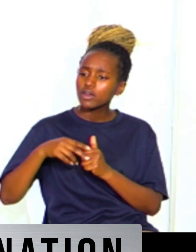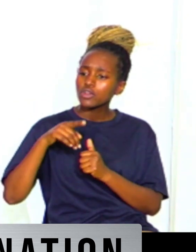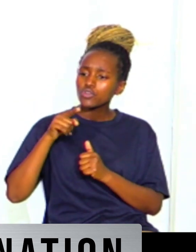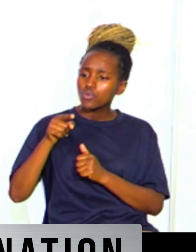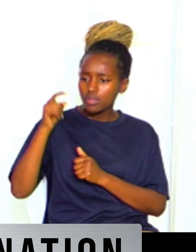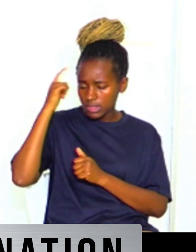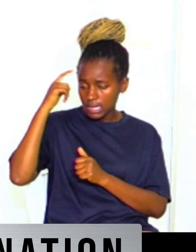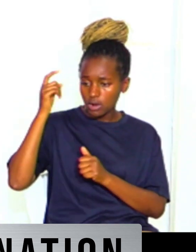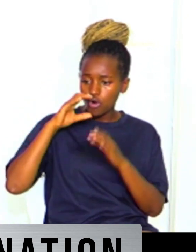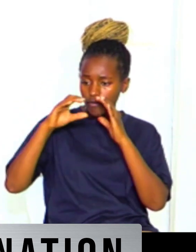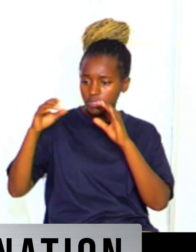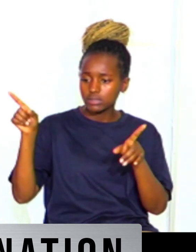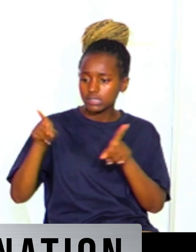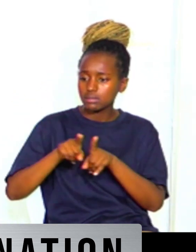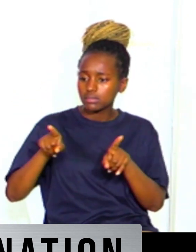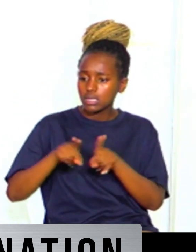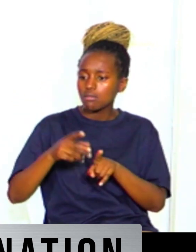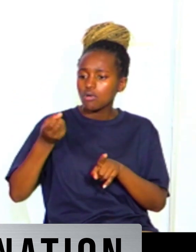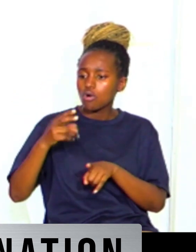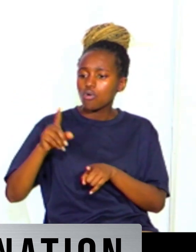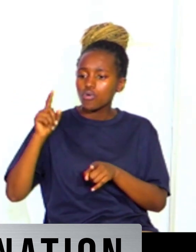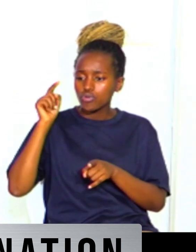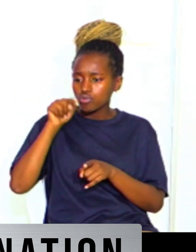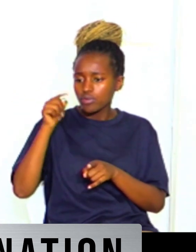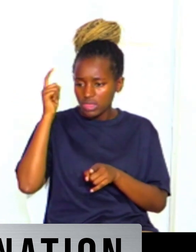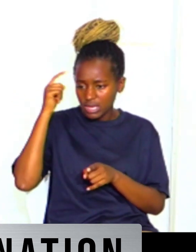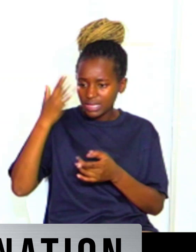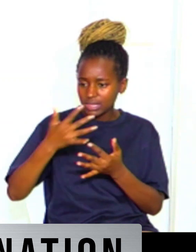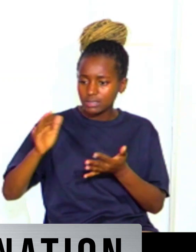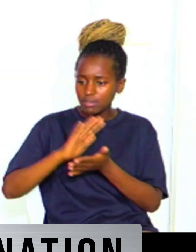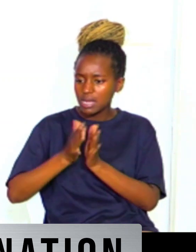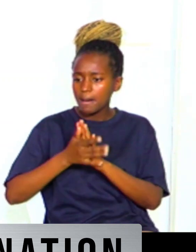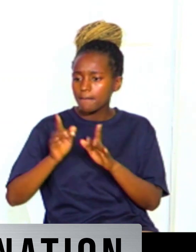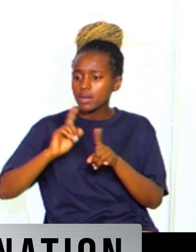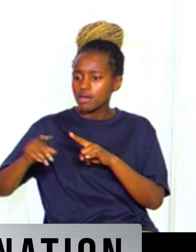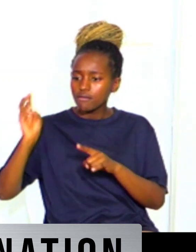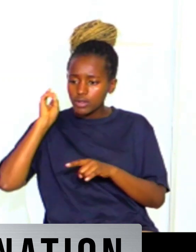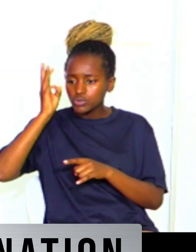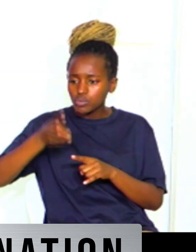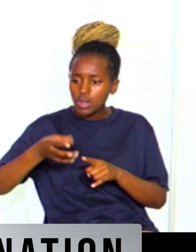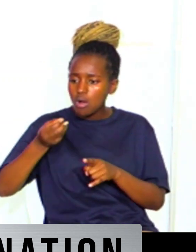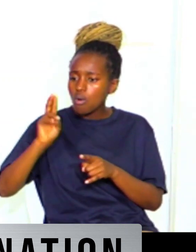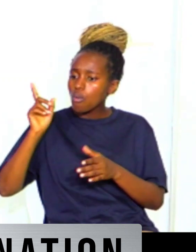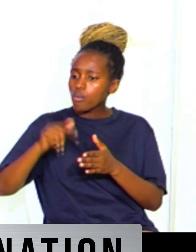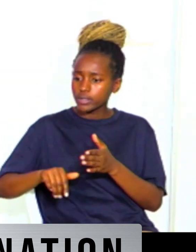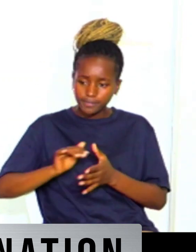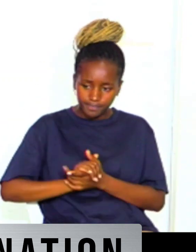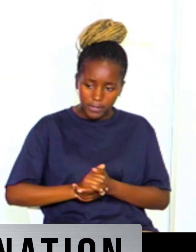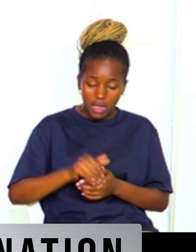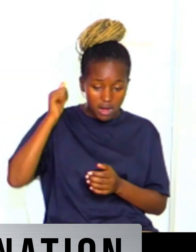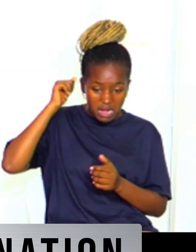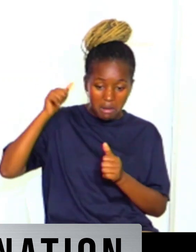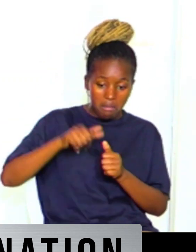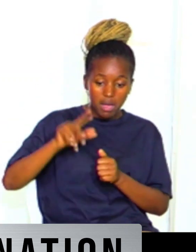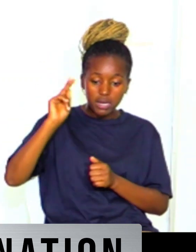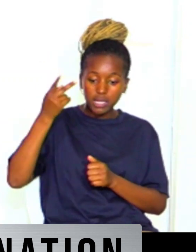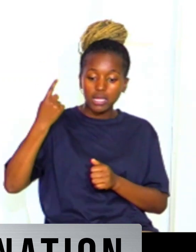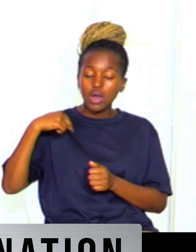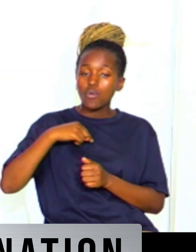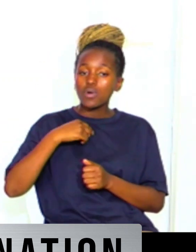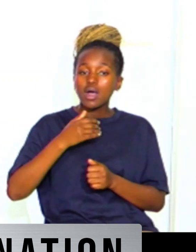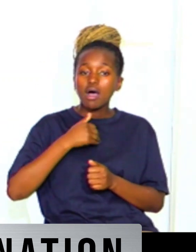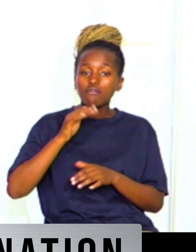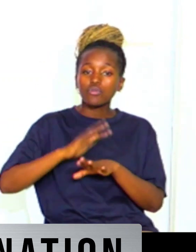You know, when you do your monitoring and evaluation, remember, Kenya has suffered because of lack of ethics in leadership.